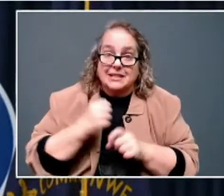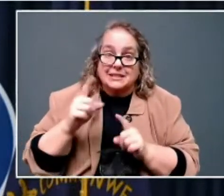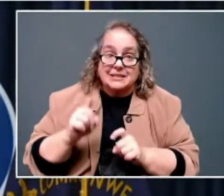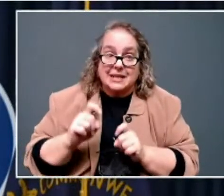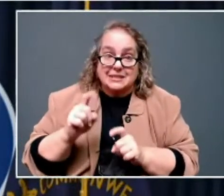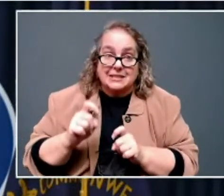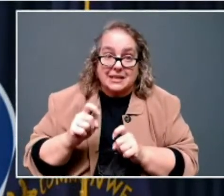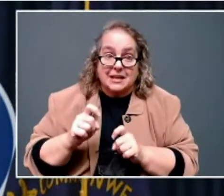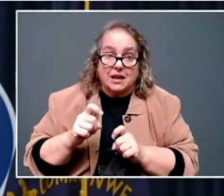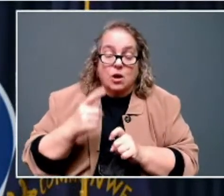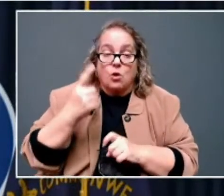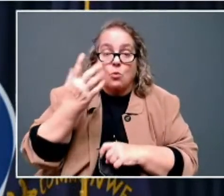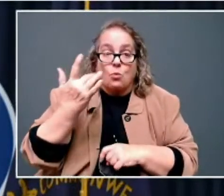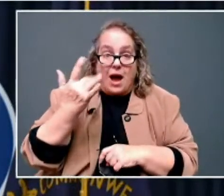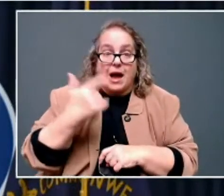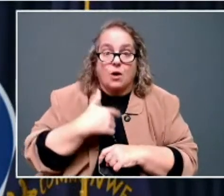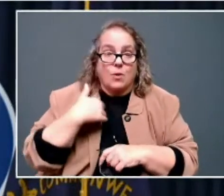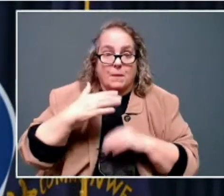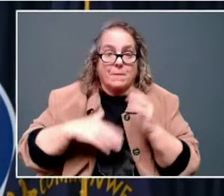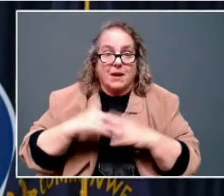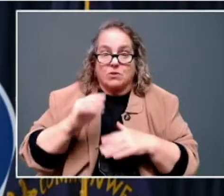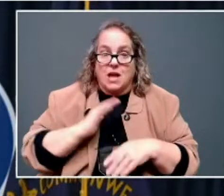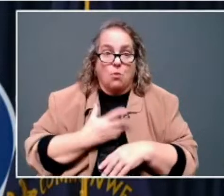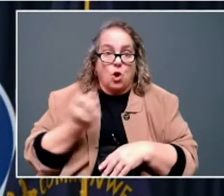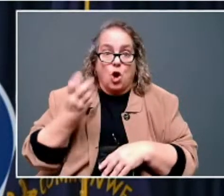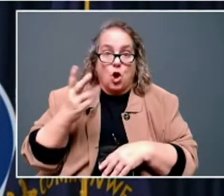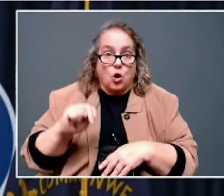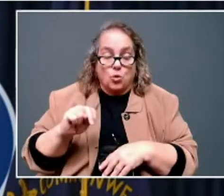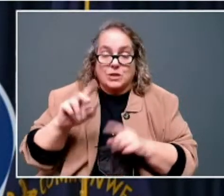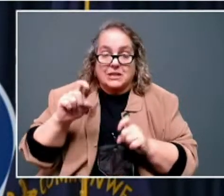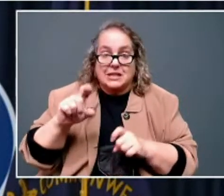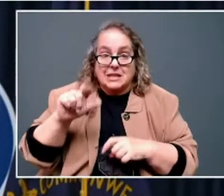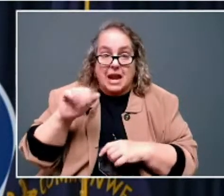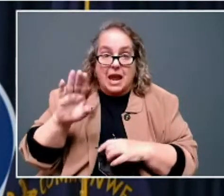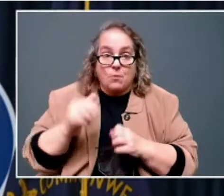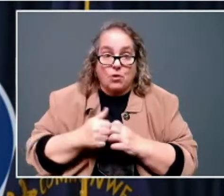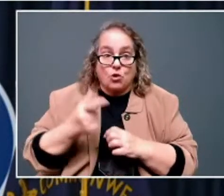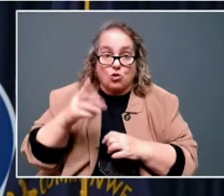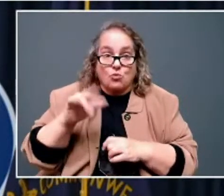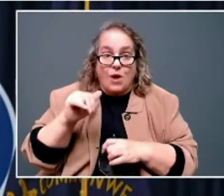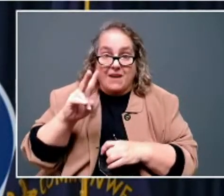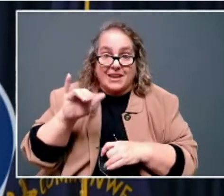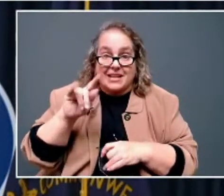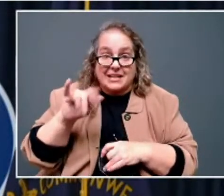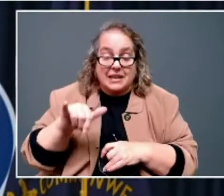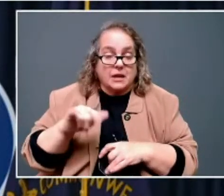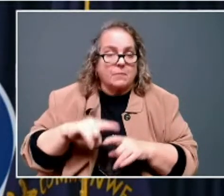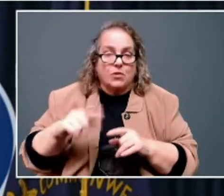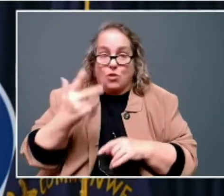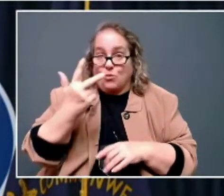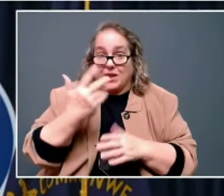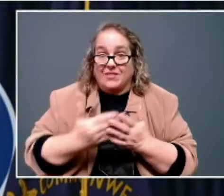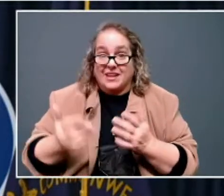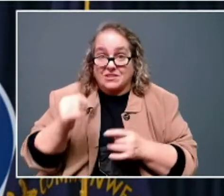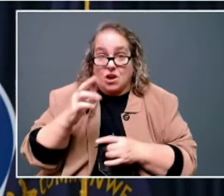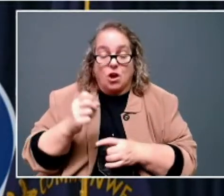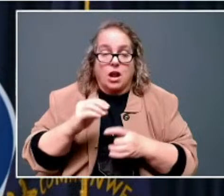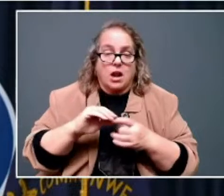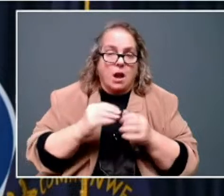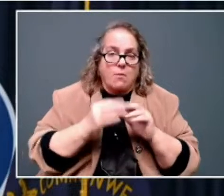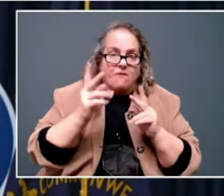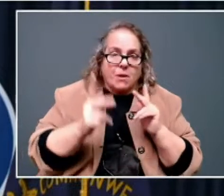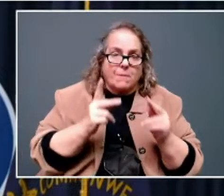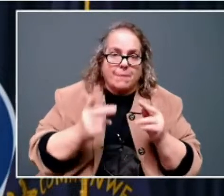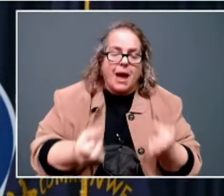reasons we built out our own with Gravity, because it just doesn't help. So those are kind of the 3 things are the number of people wanting to get